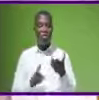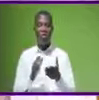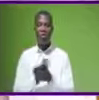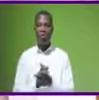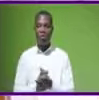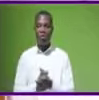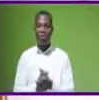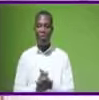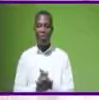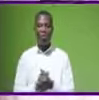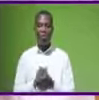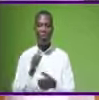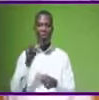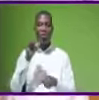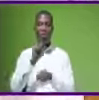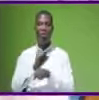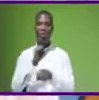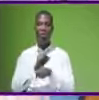me diesel